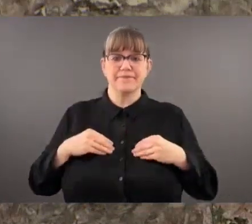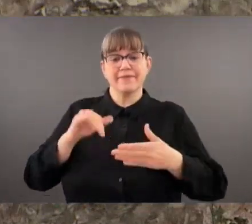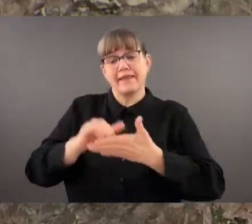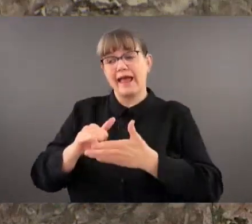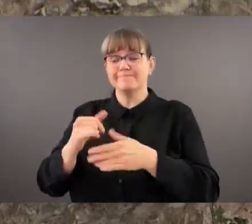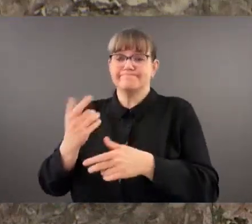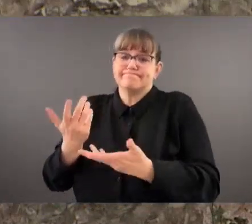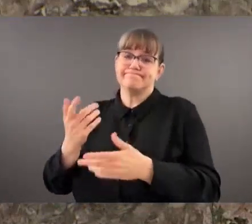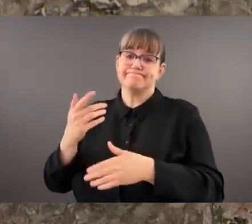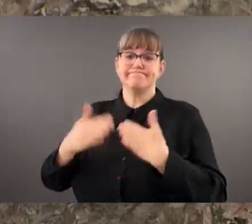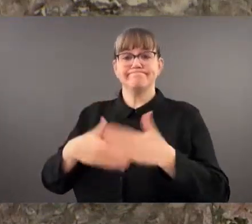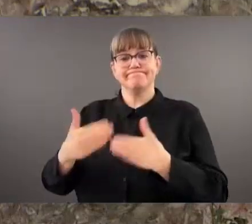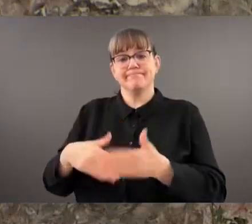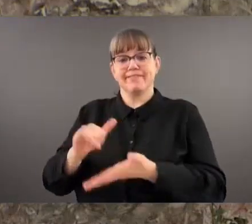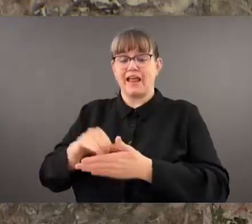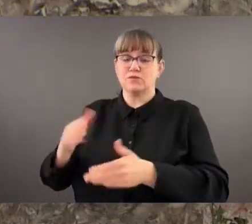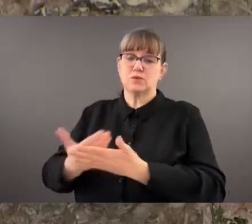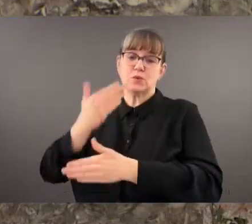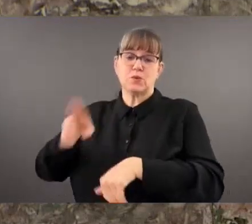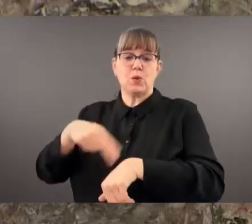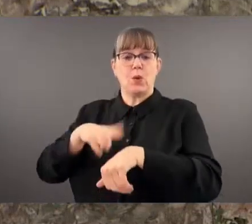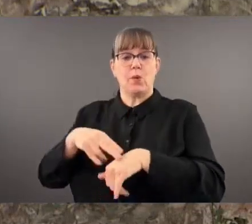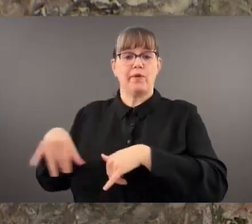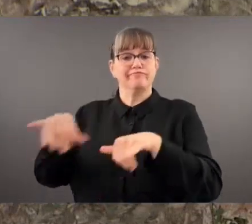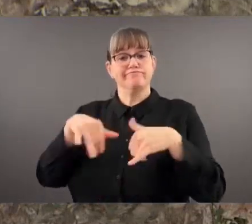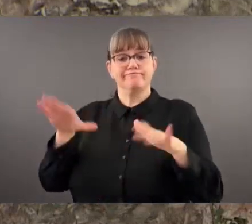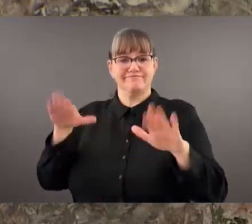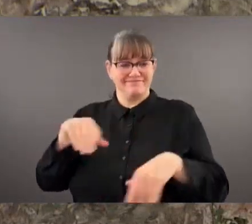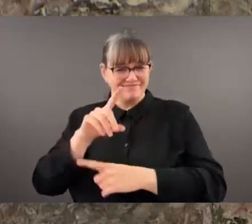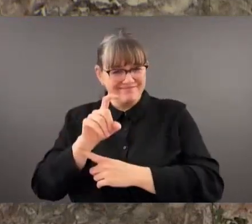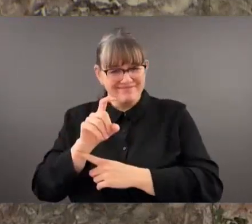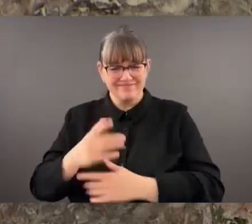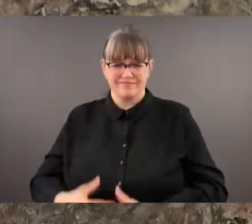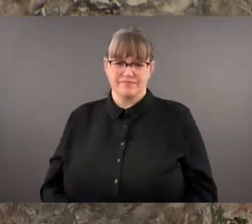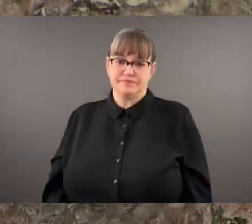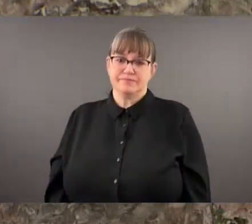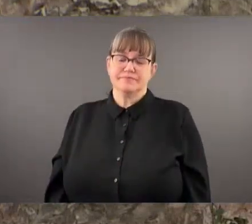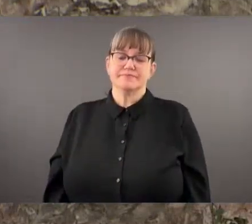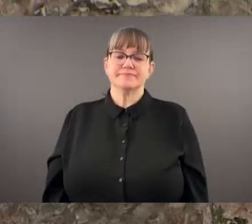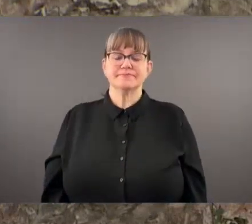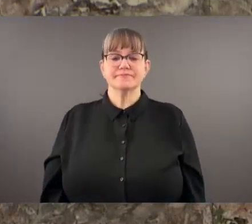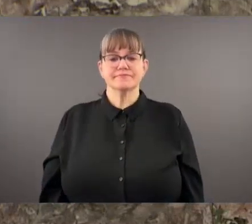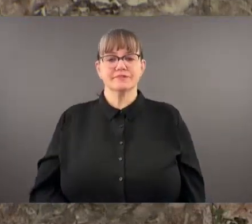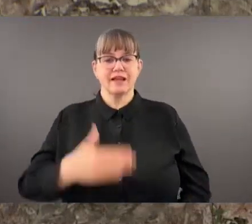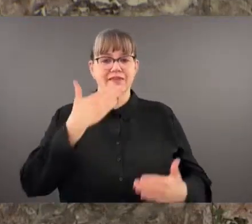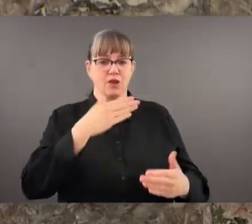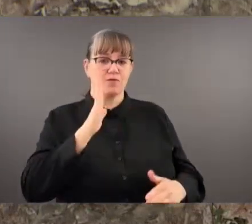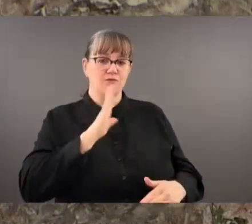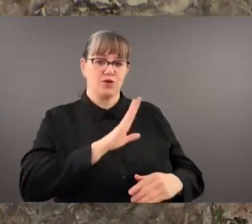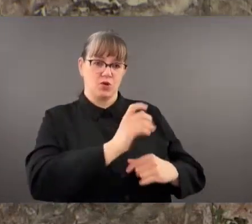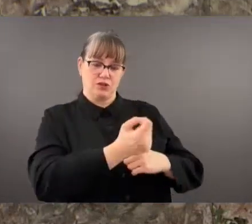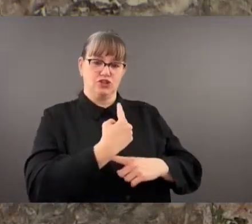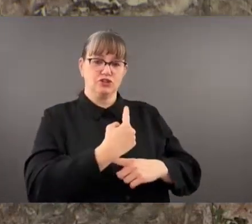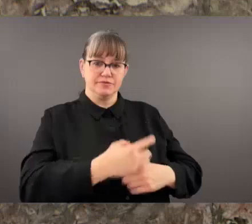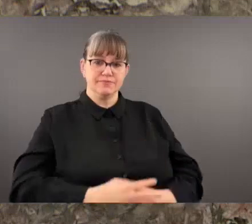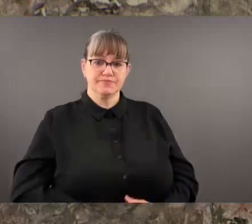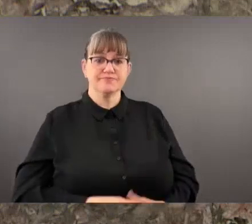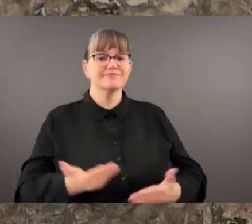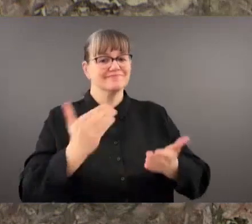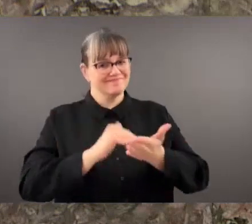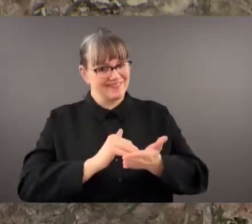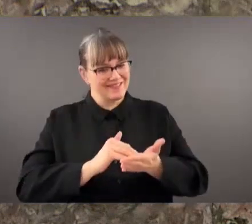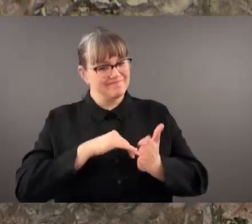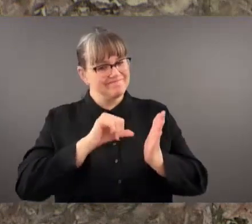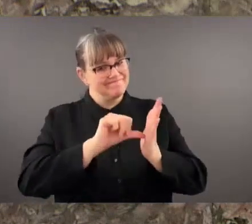for the question. Again, these are very, very challenging situations for people. And when the emergency